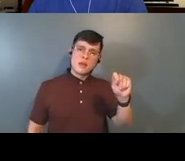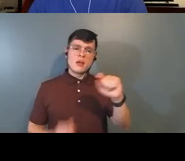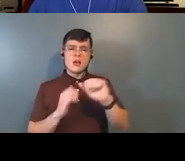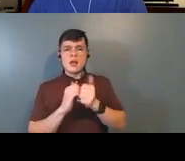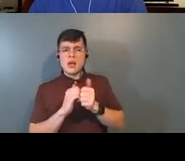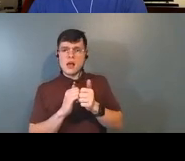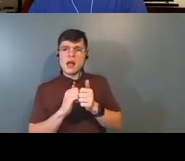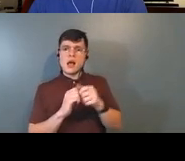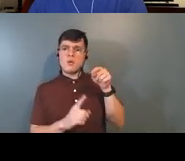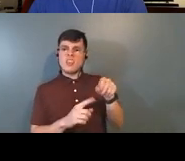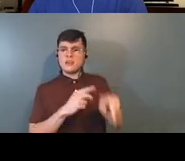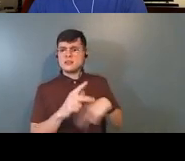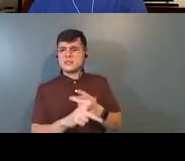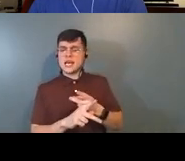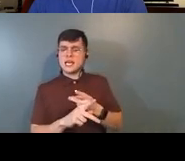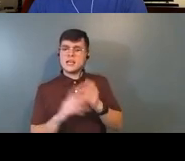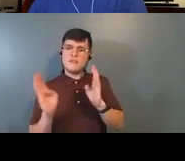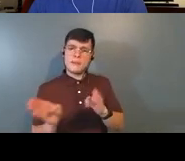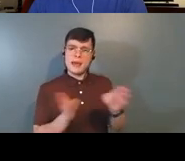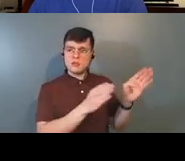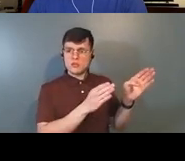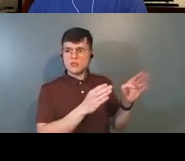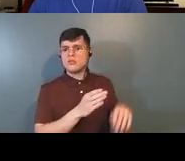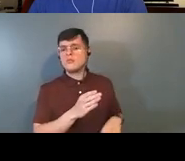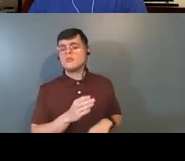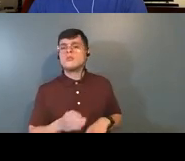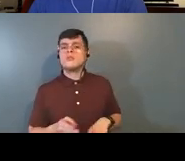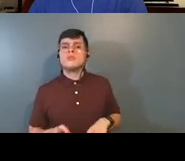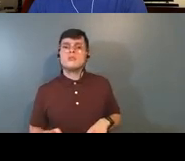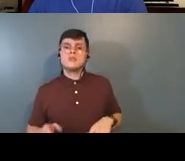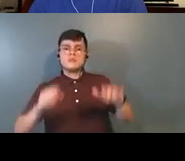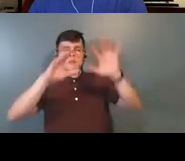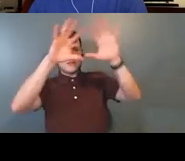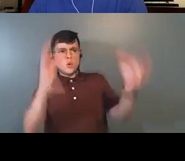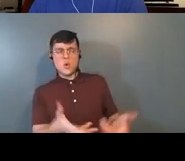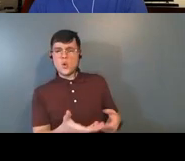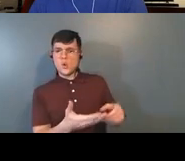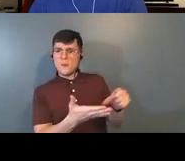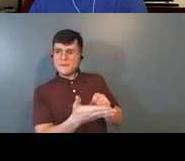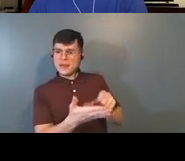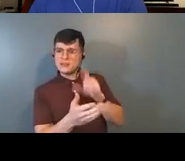this kind of pattern where the whole page changes